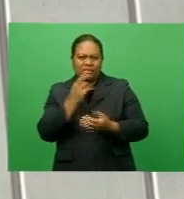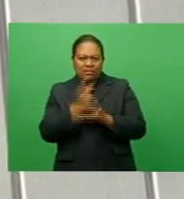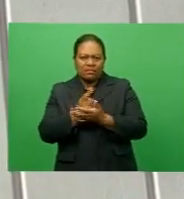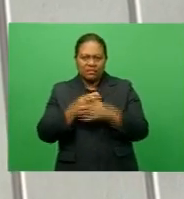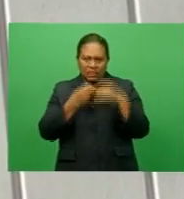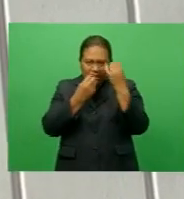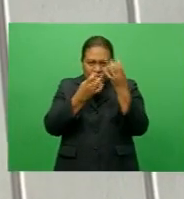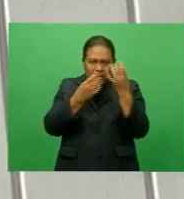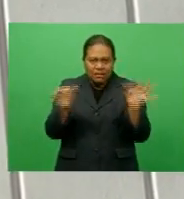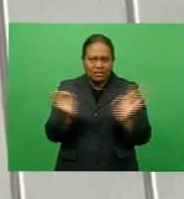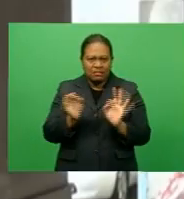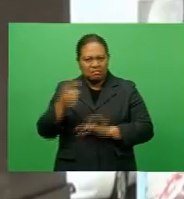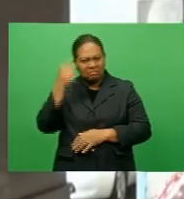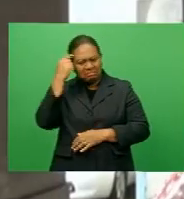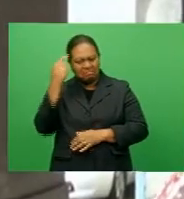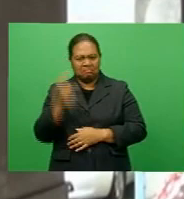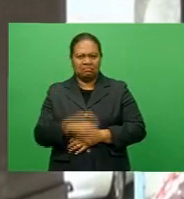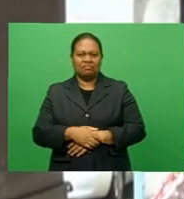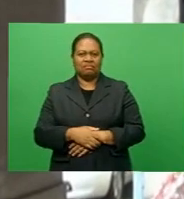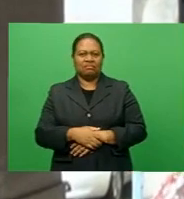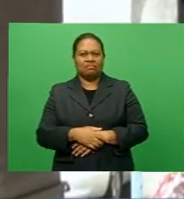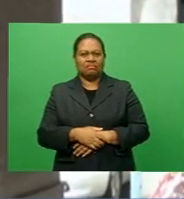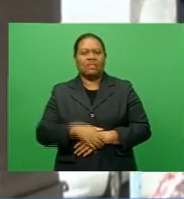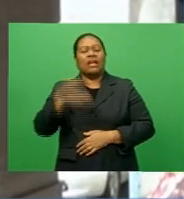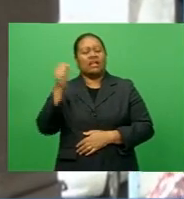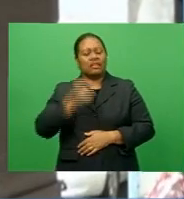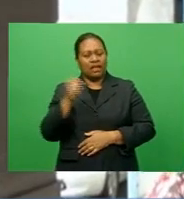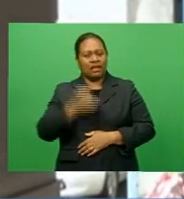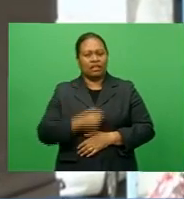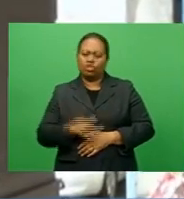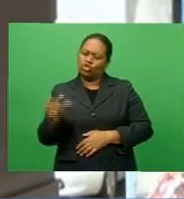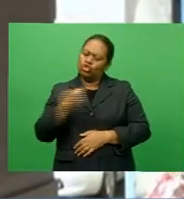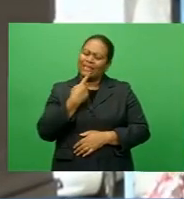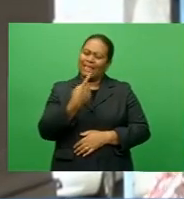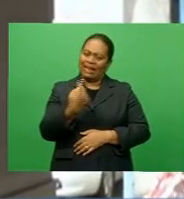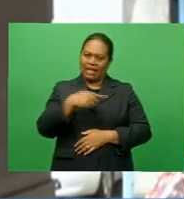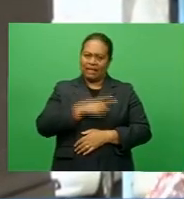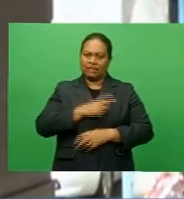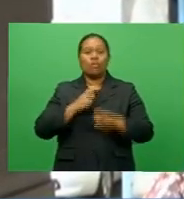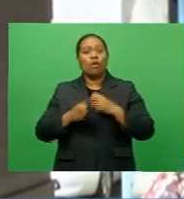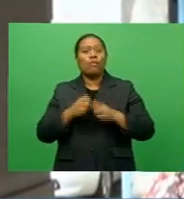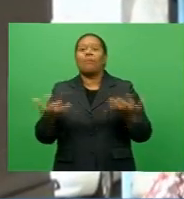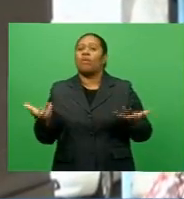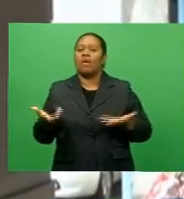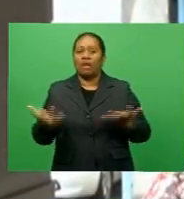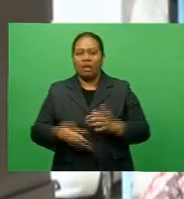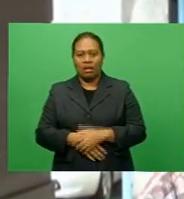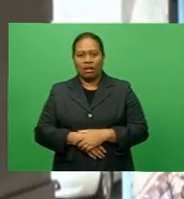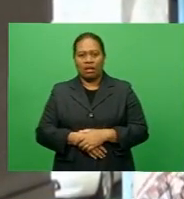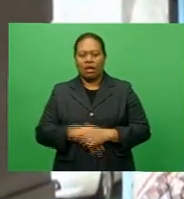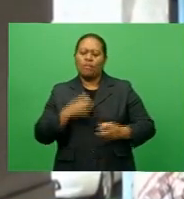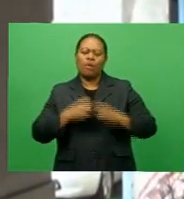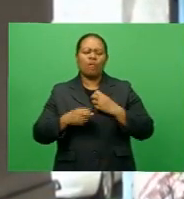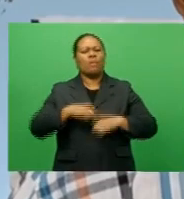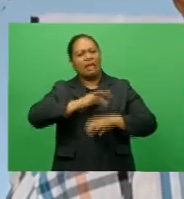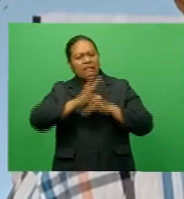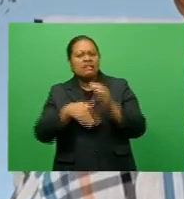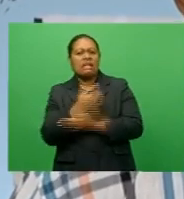and the citizens guessing. WEF should be telling us what the problem is. Water problem is every